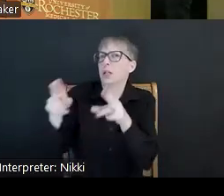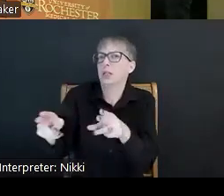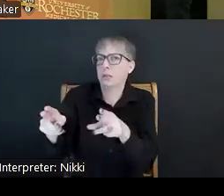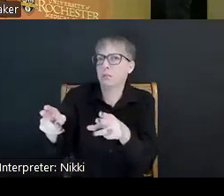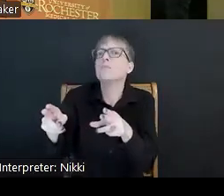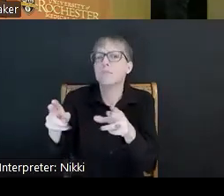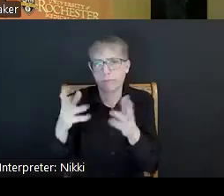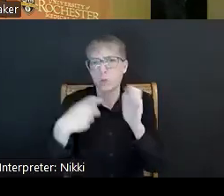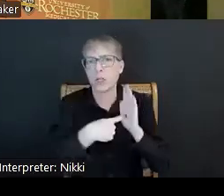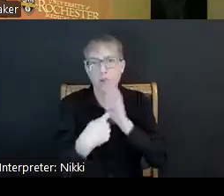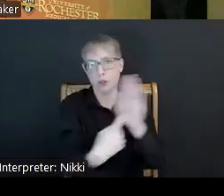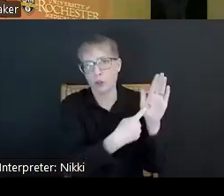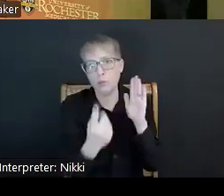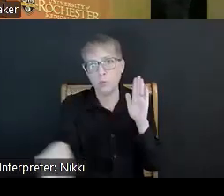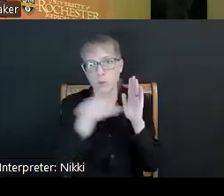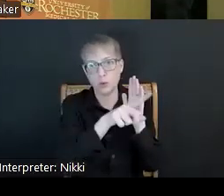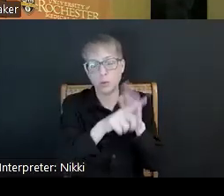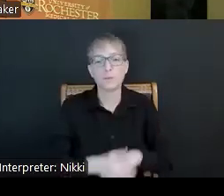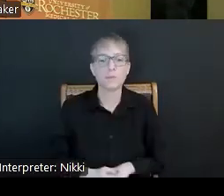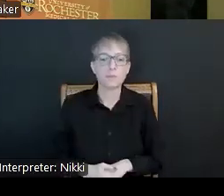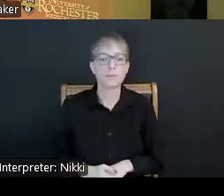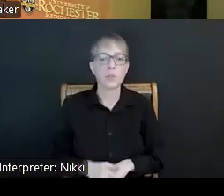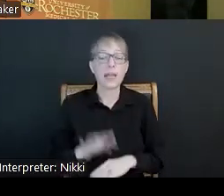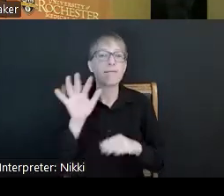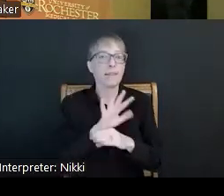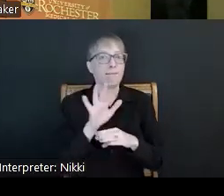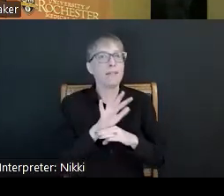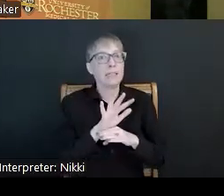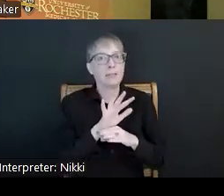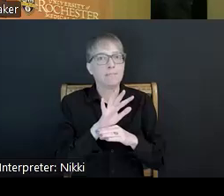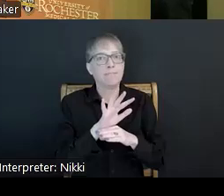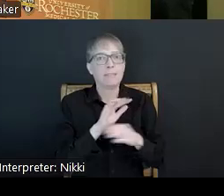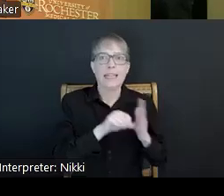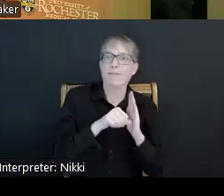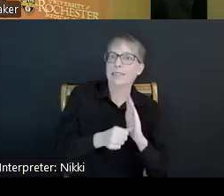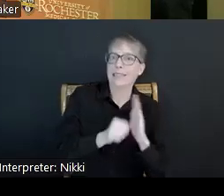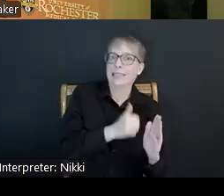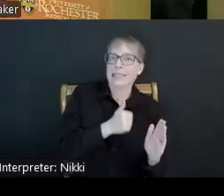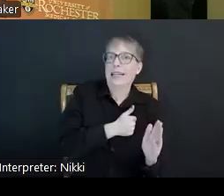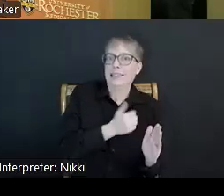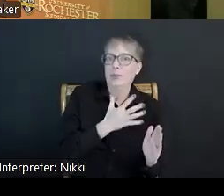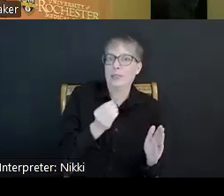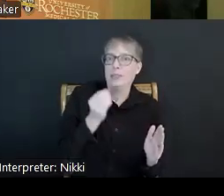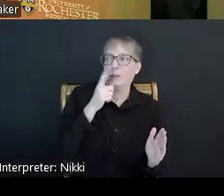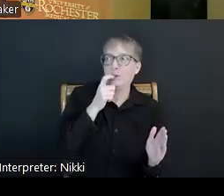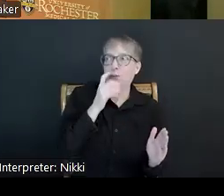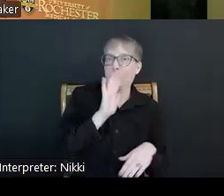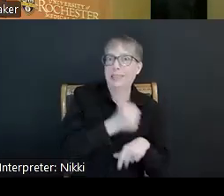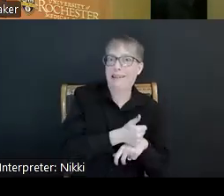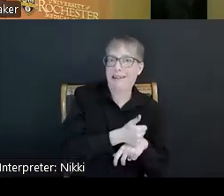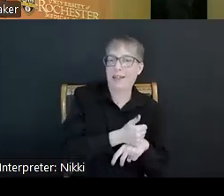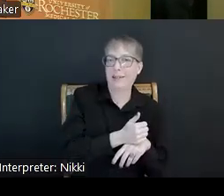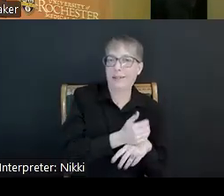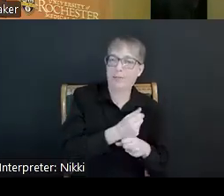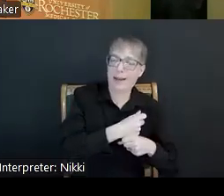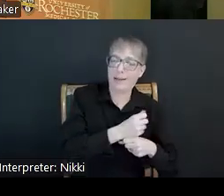for you. And the film really speaks a lot to the attitude and who created it. It's about 10 minutes. While you watch,